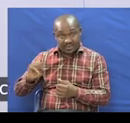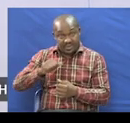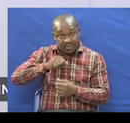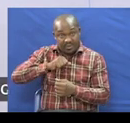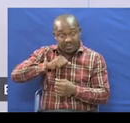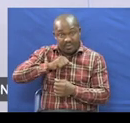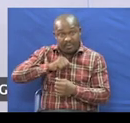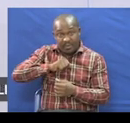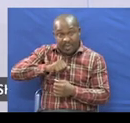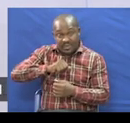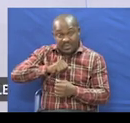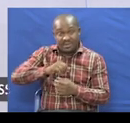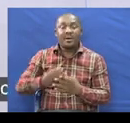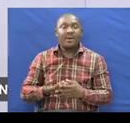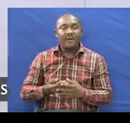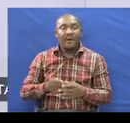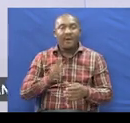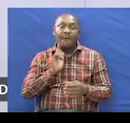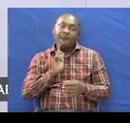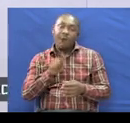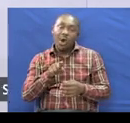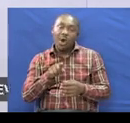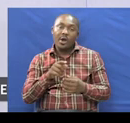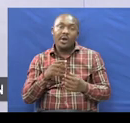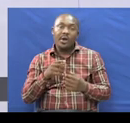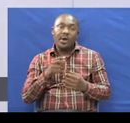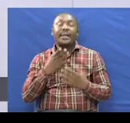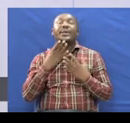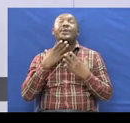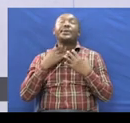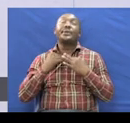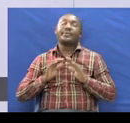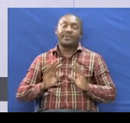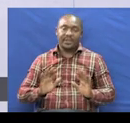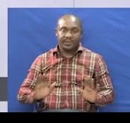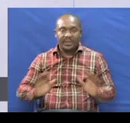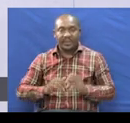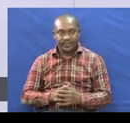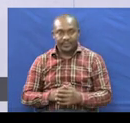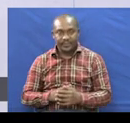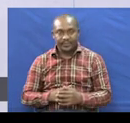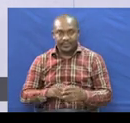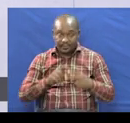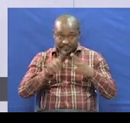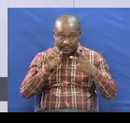I can also take Fanta for refreshment. I will write that sentence.